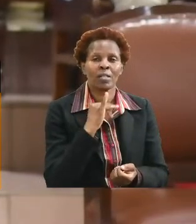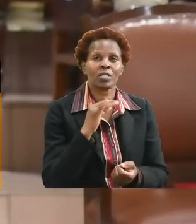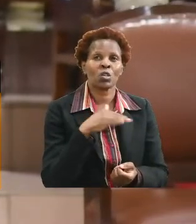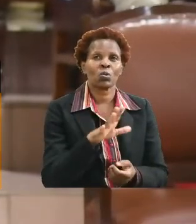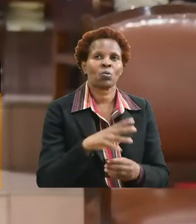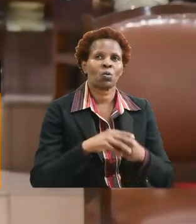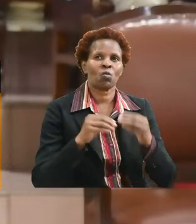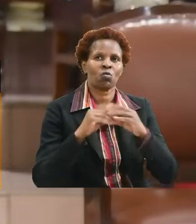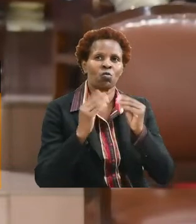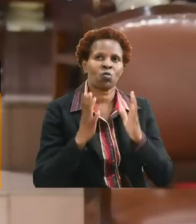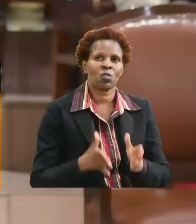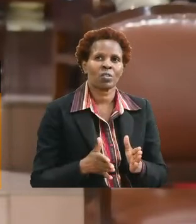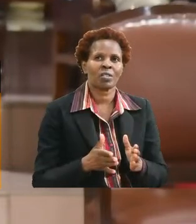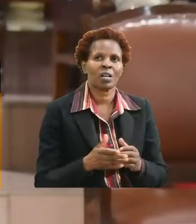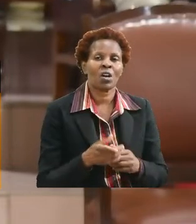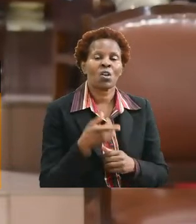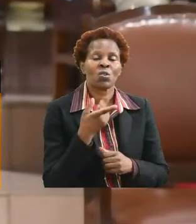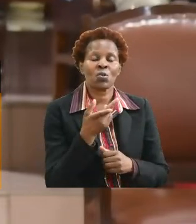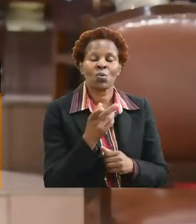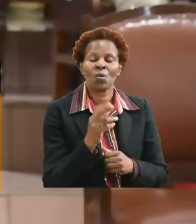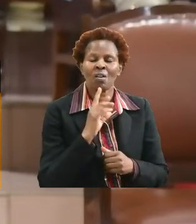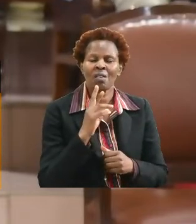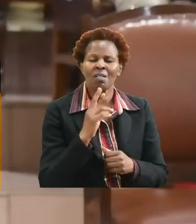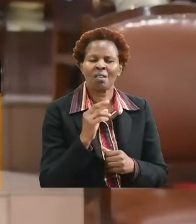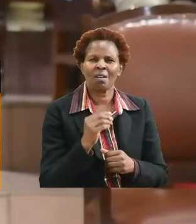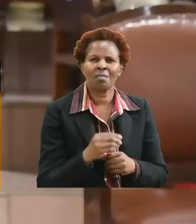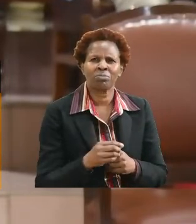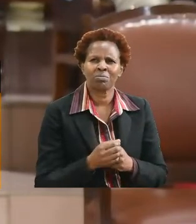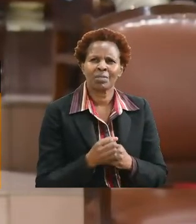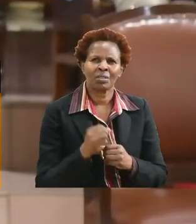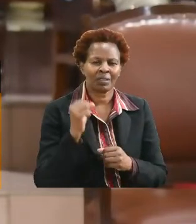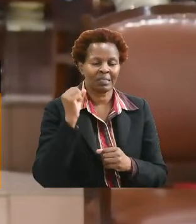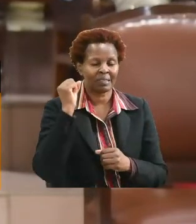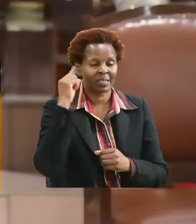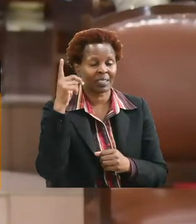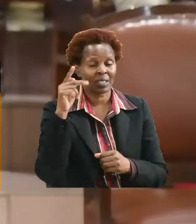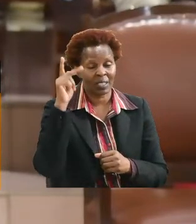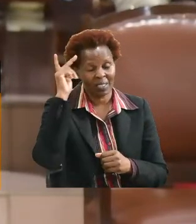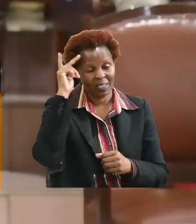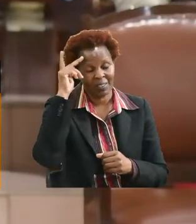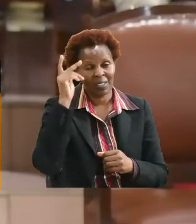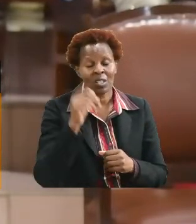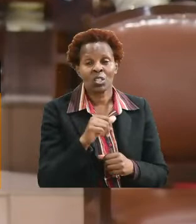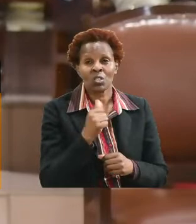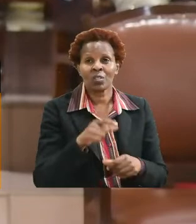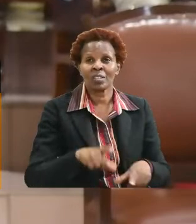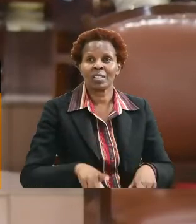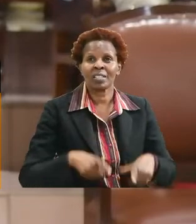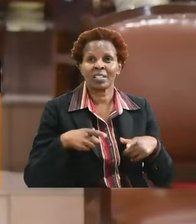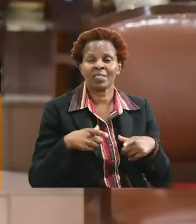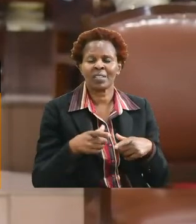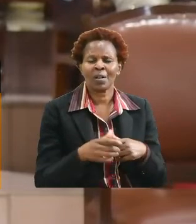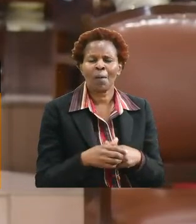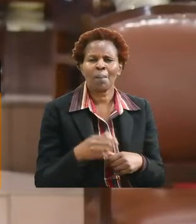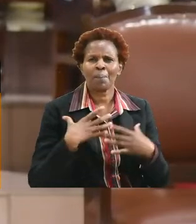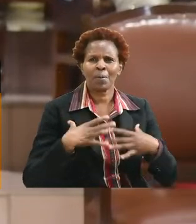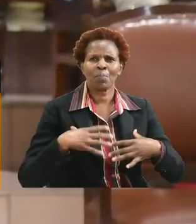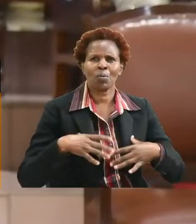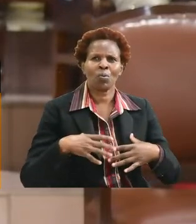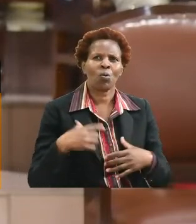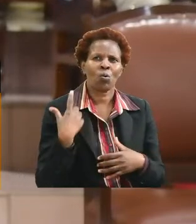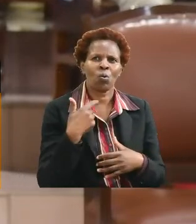are enlightened. We are enlightened. We are not living life as a people who just walk